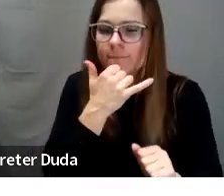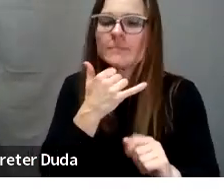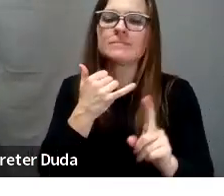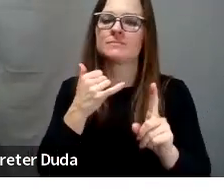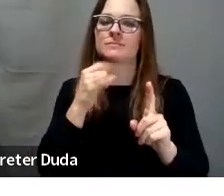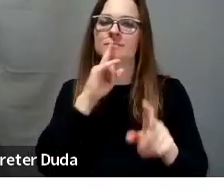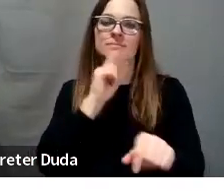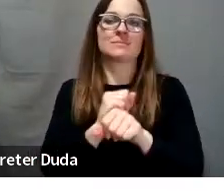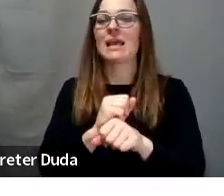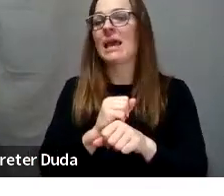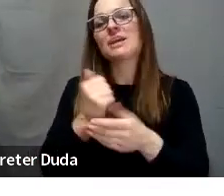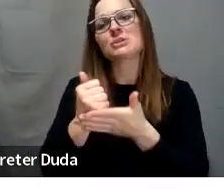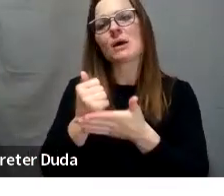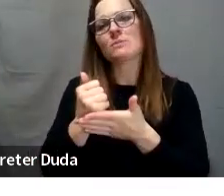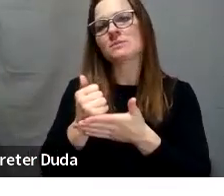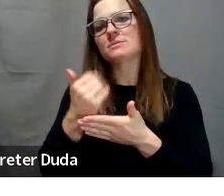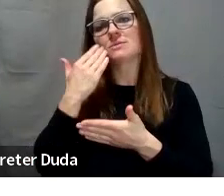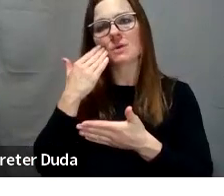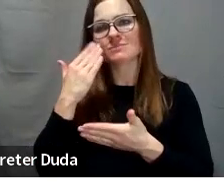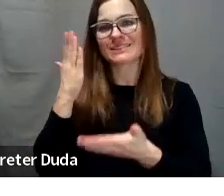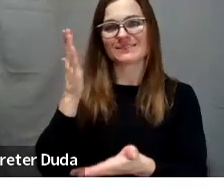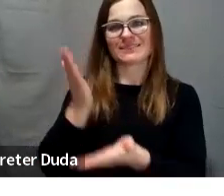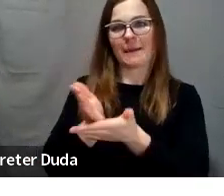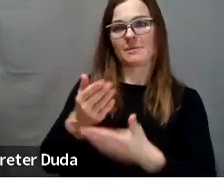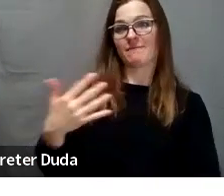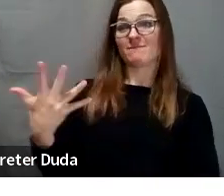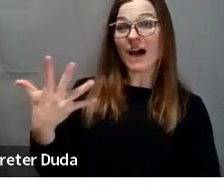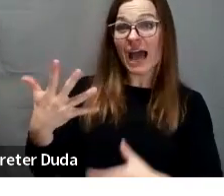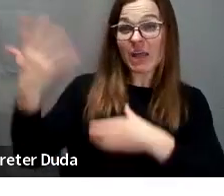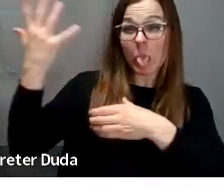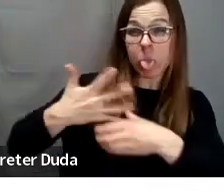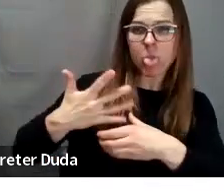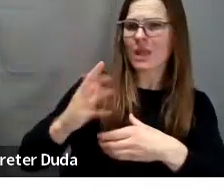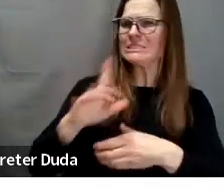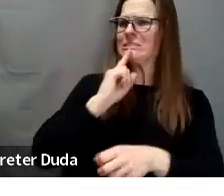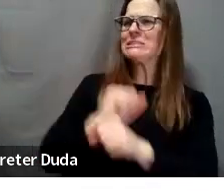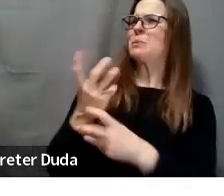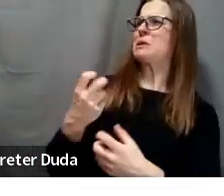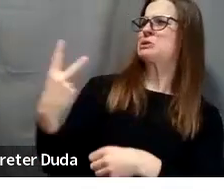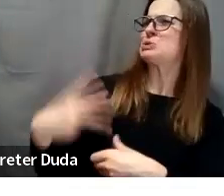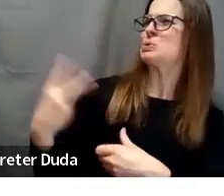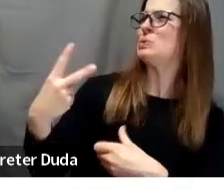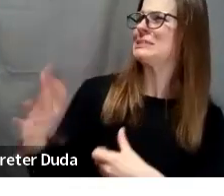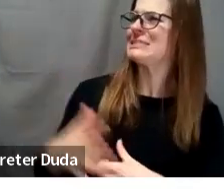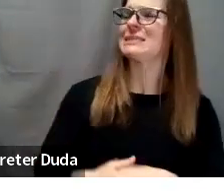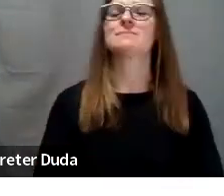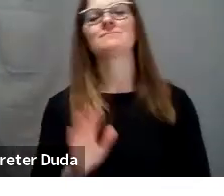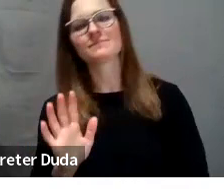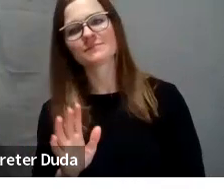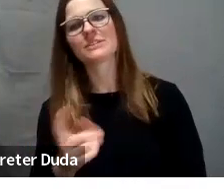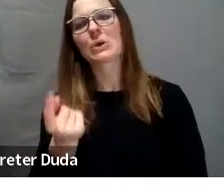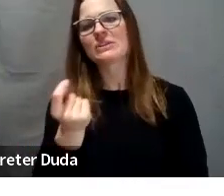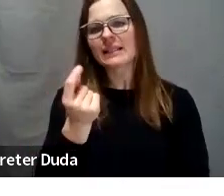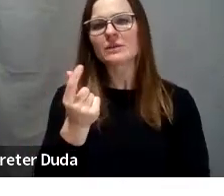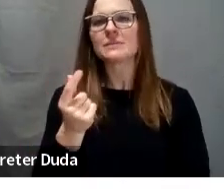5 seeds from falling into where you only want to plant 2 seeds. And then there's a little, I guess, slide for